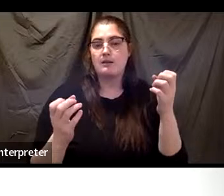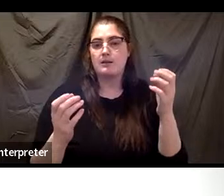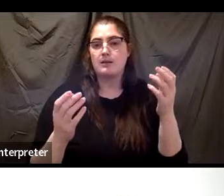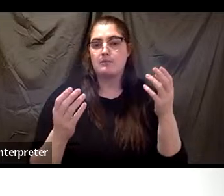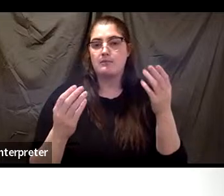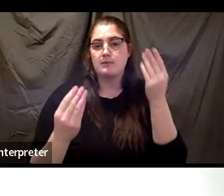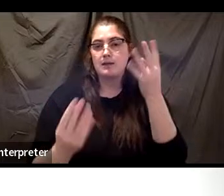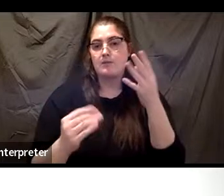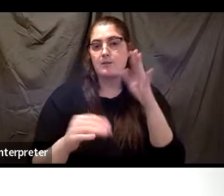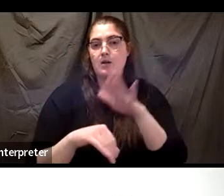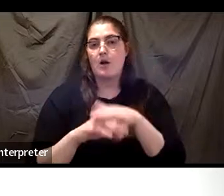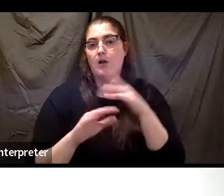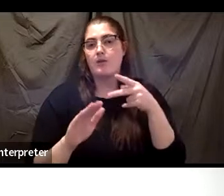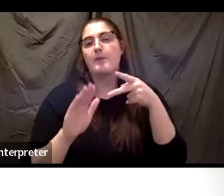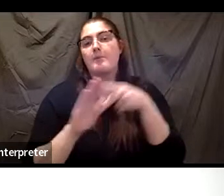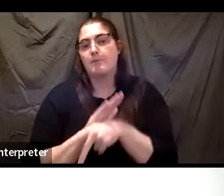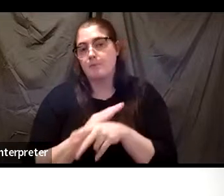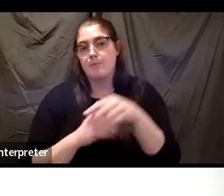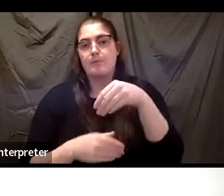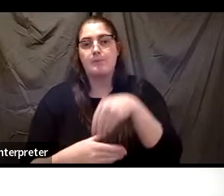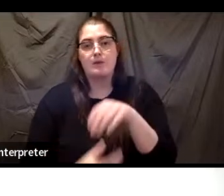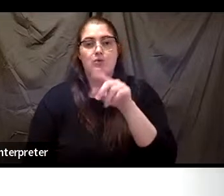the homicide in Trinidad.